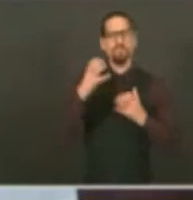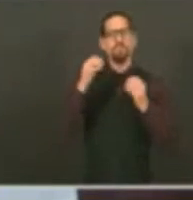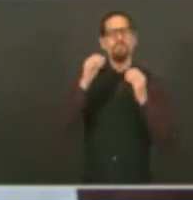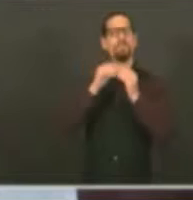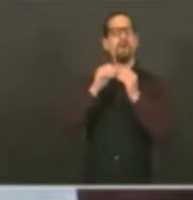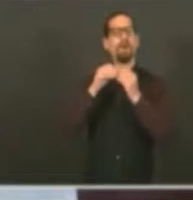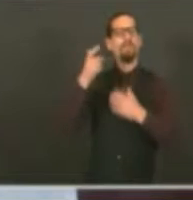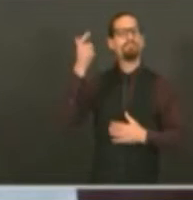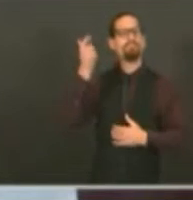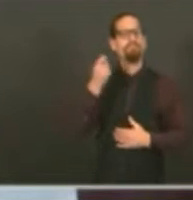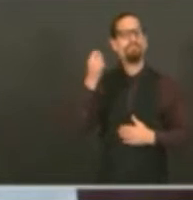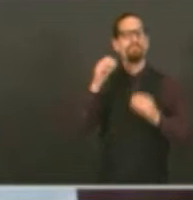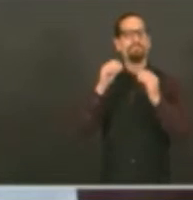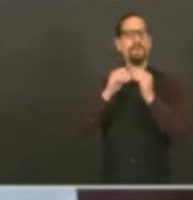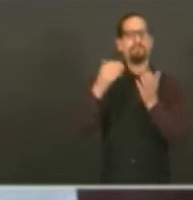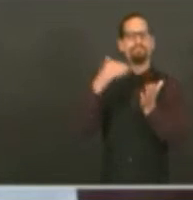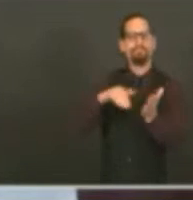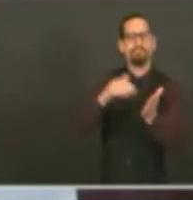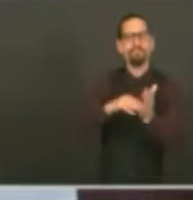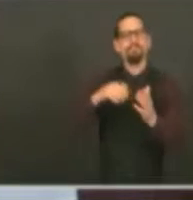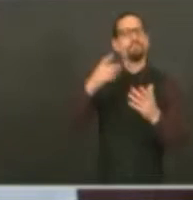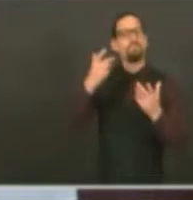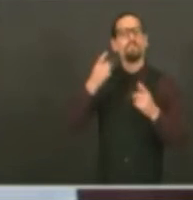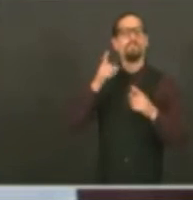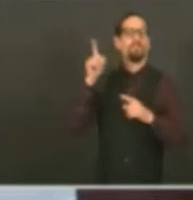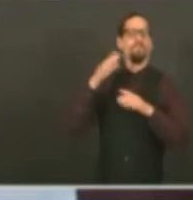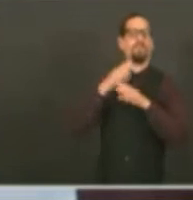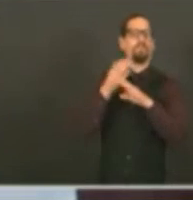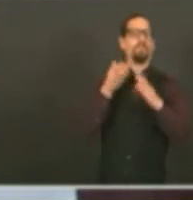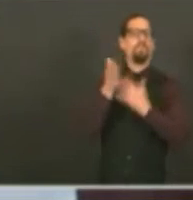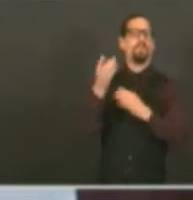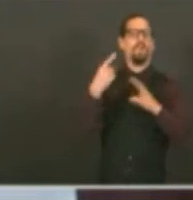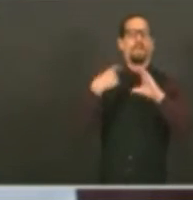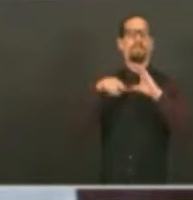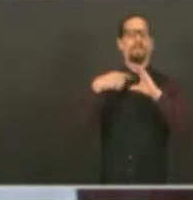would encourage you to sign up for daily emails, which you can do at